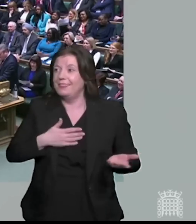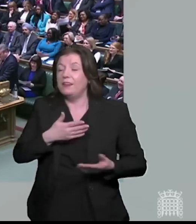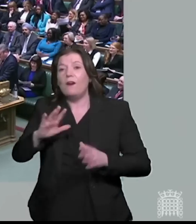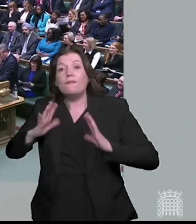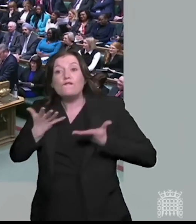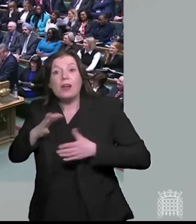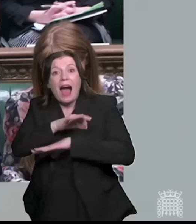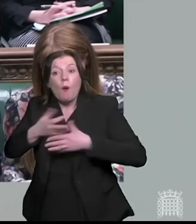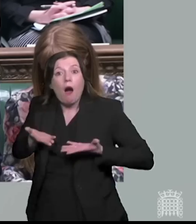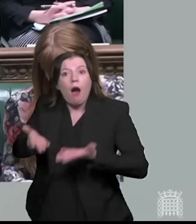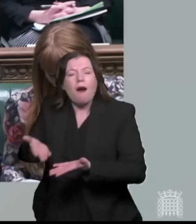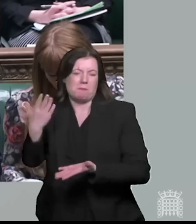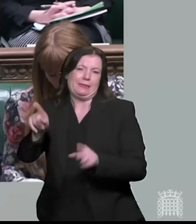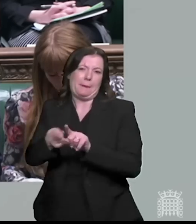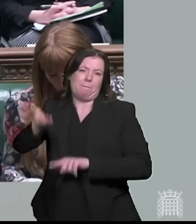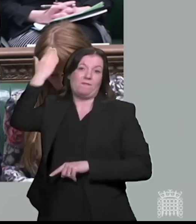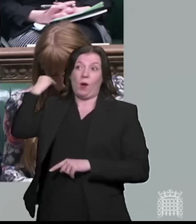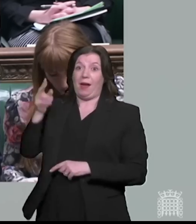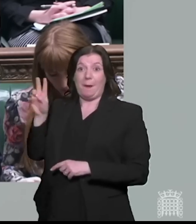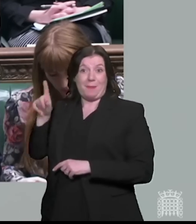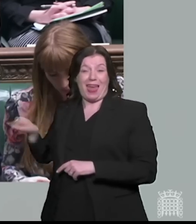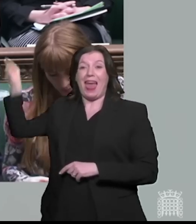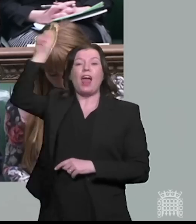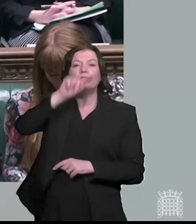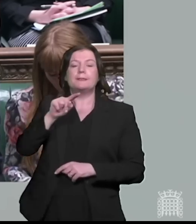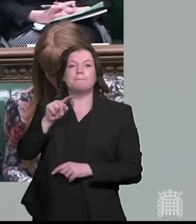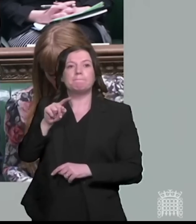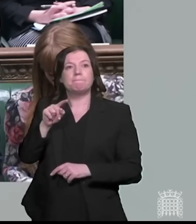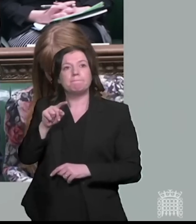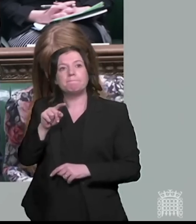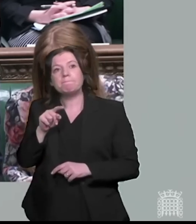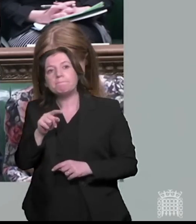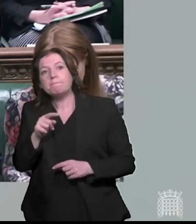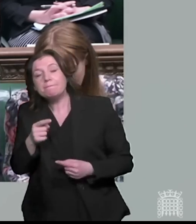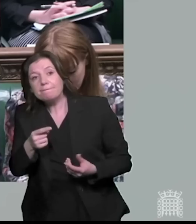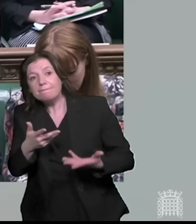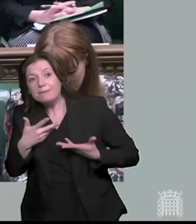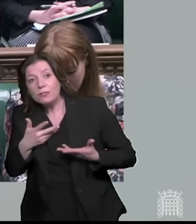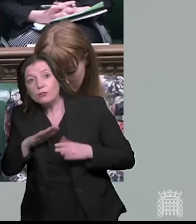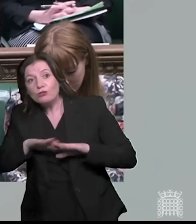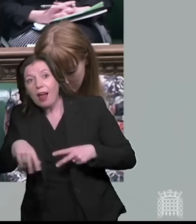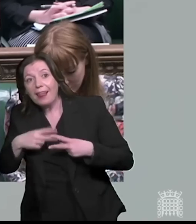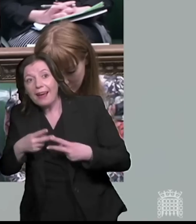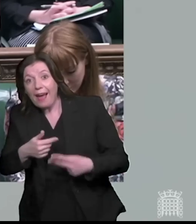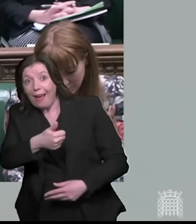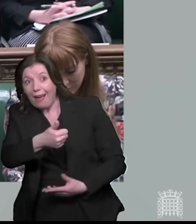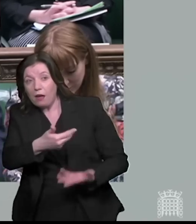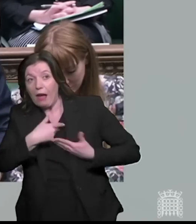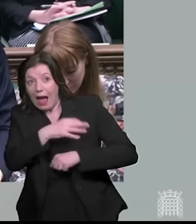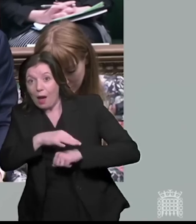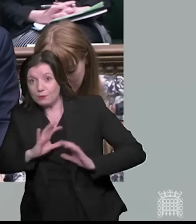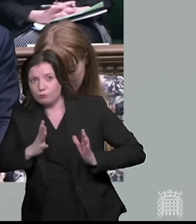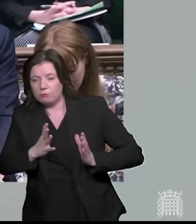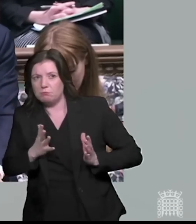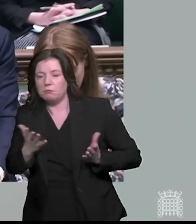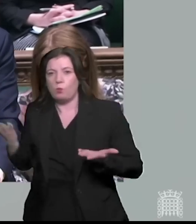hours before. And as parents up and down the country know, it's no use having more free hours if you can't access them. And it